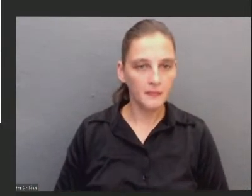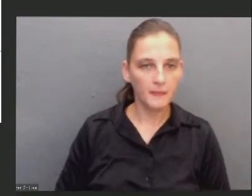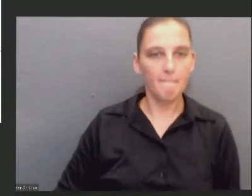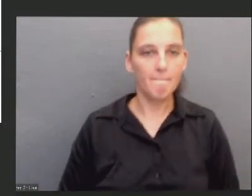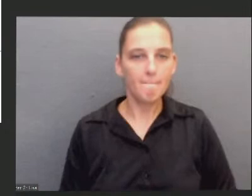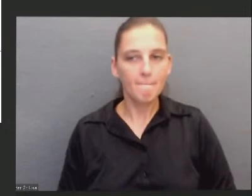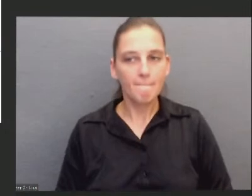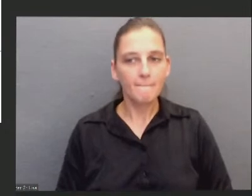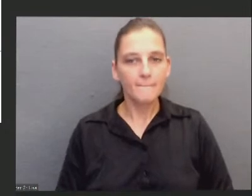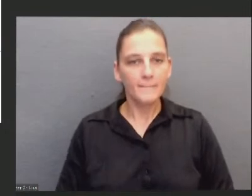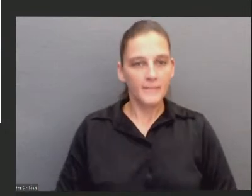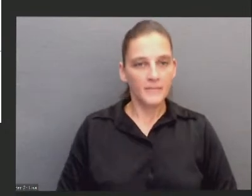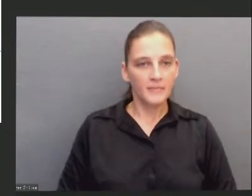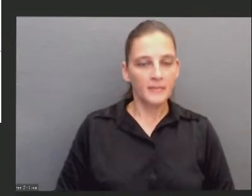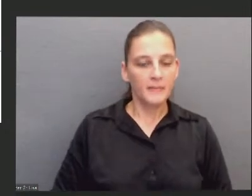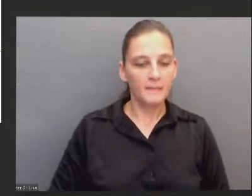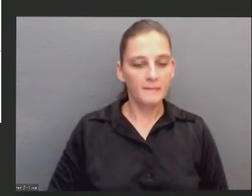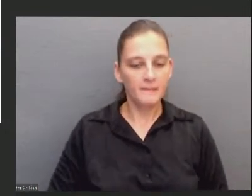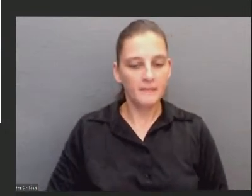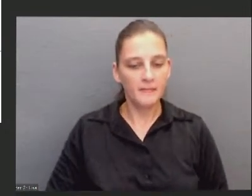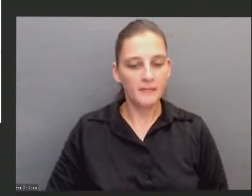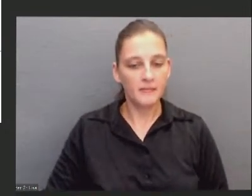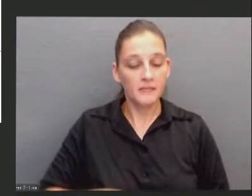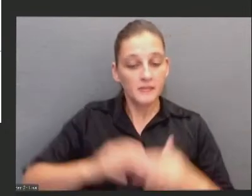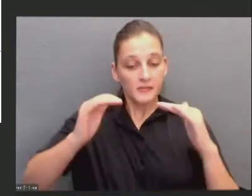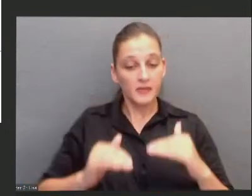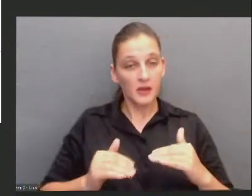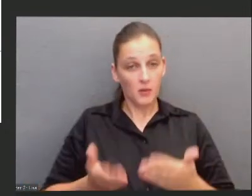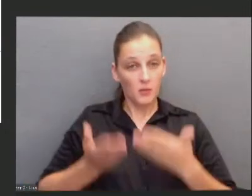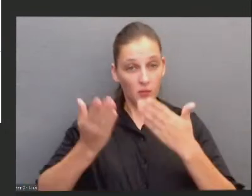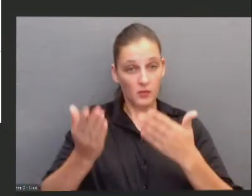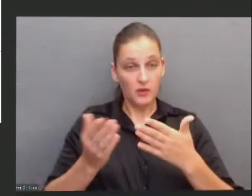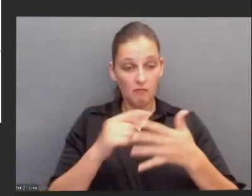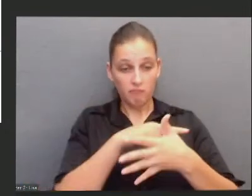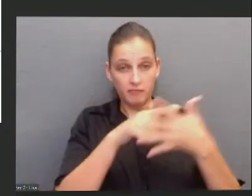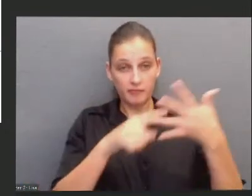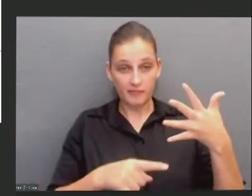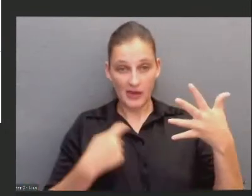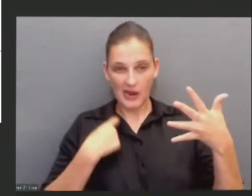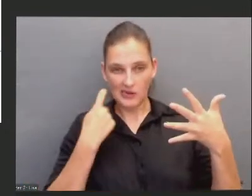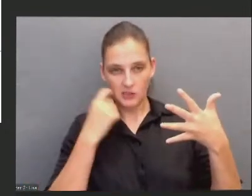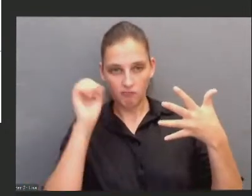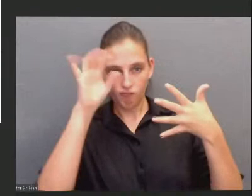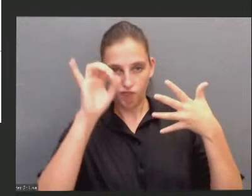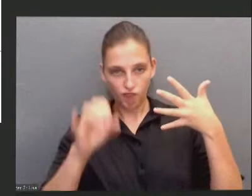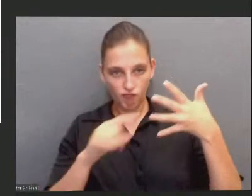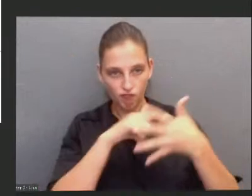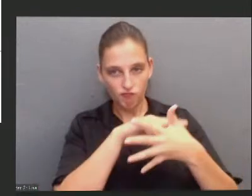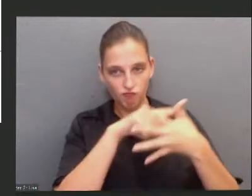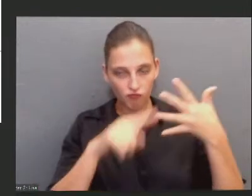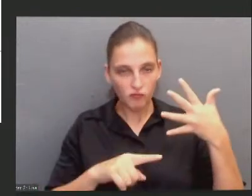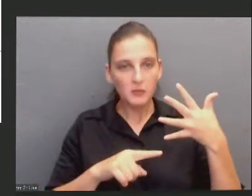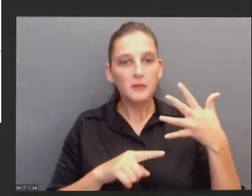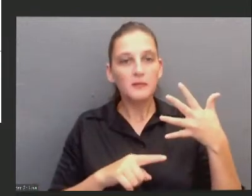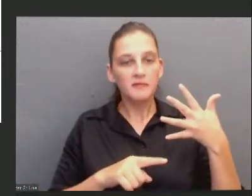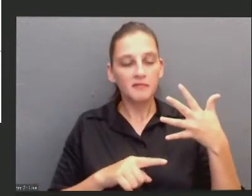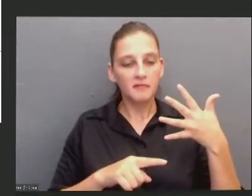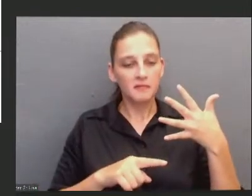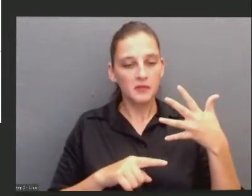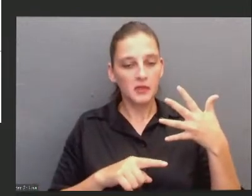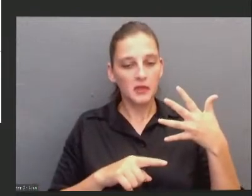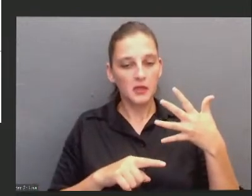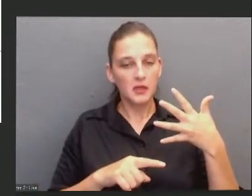So the priorities that I just described answer the question that President Biden may ask